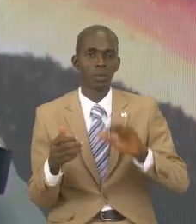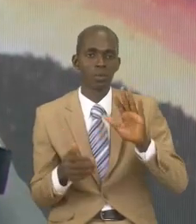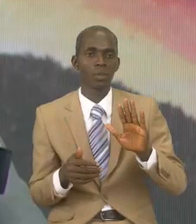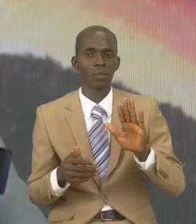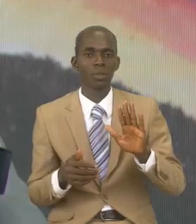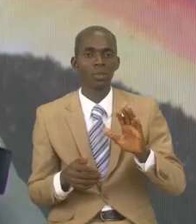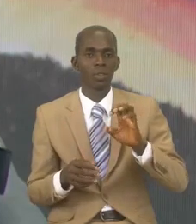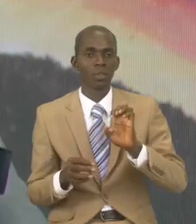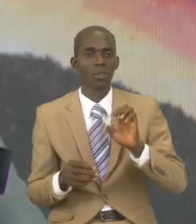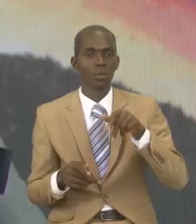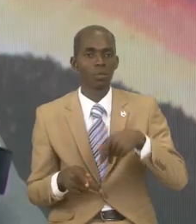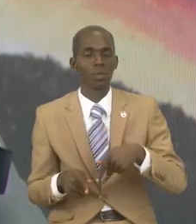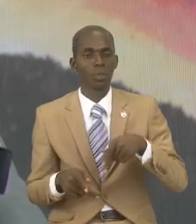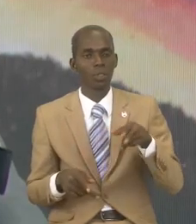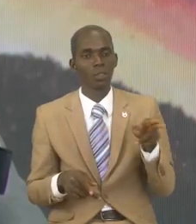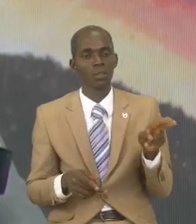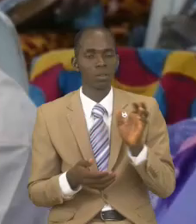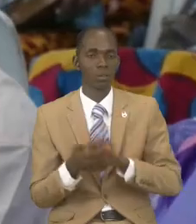verse 2.